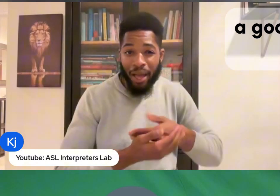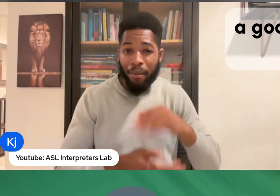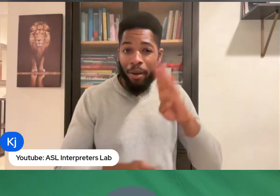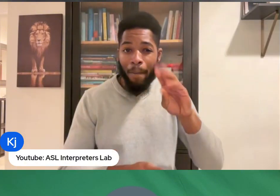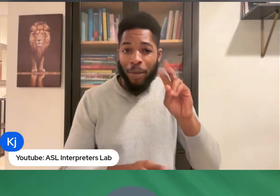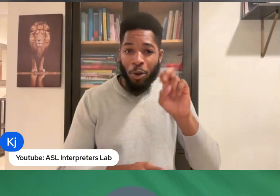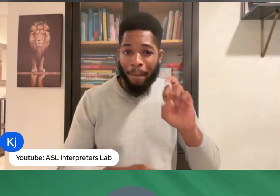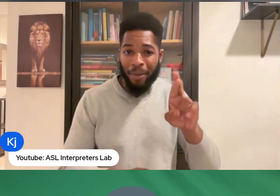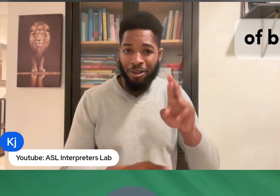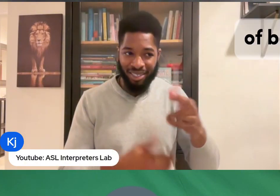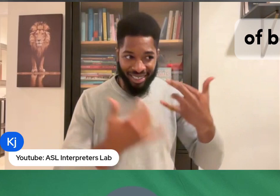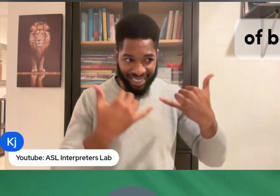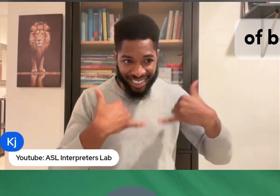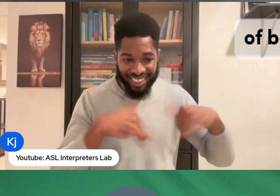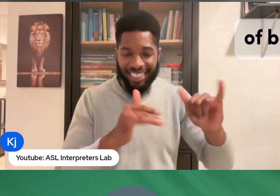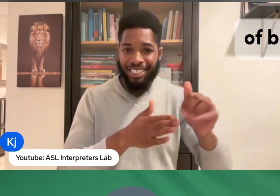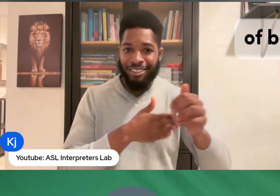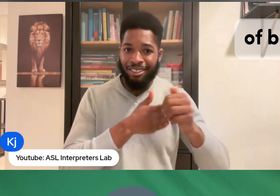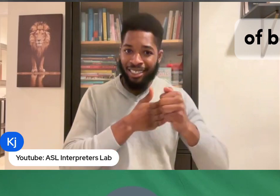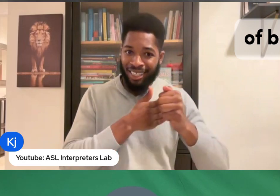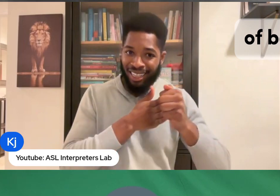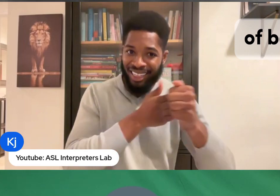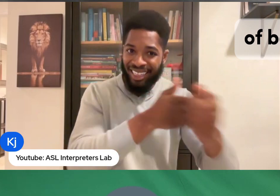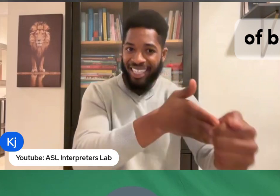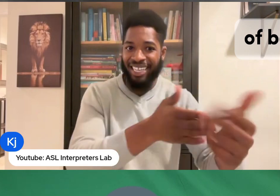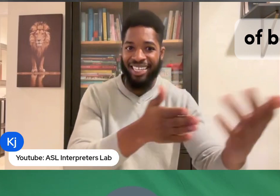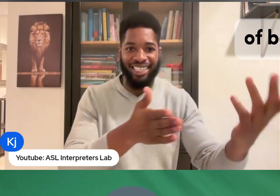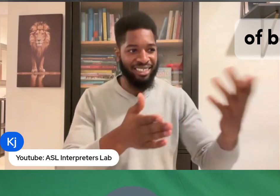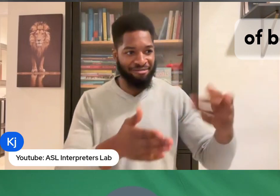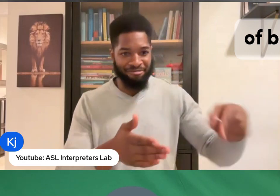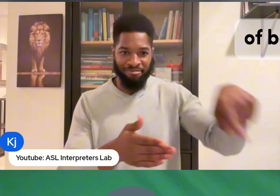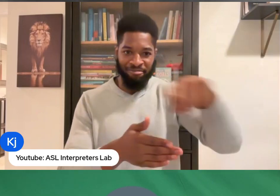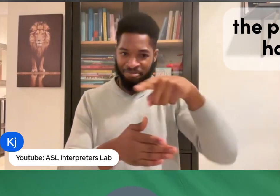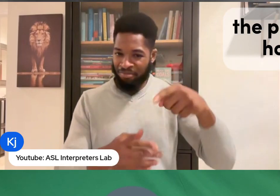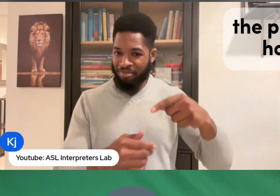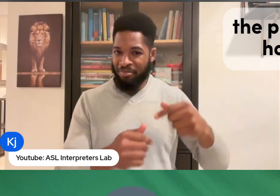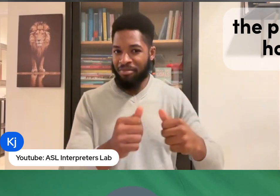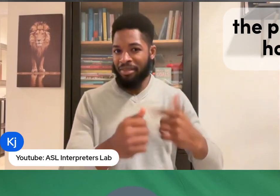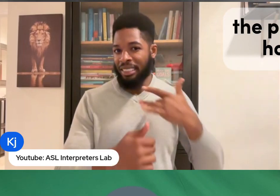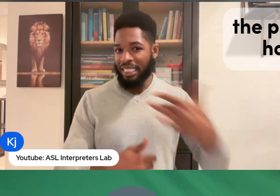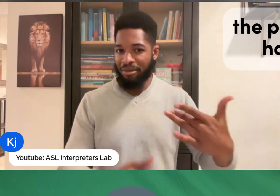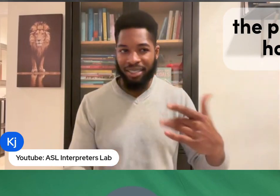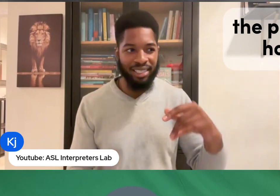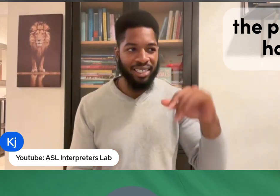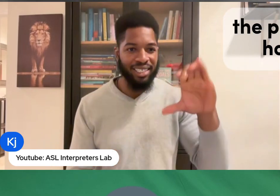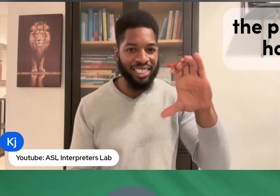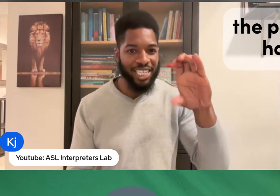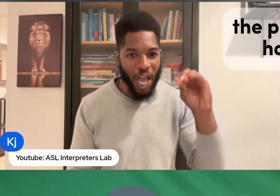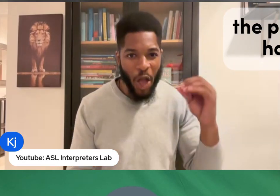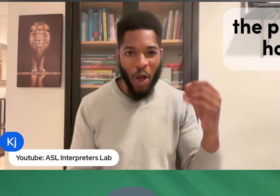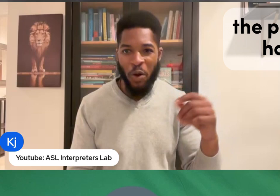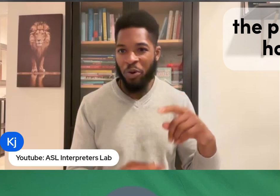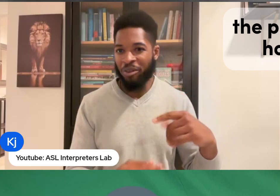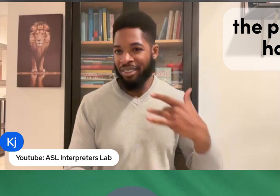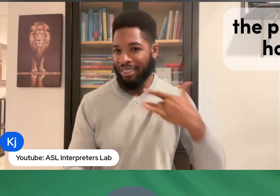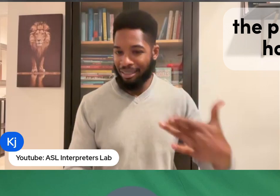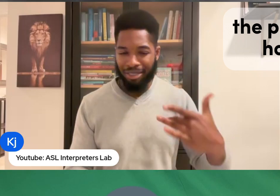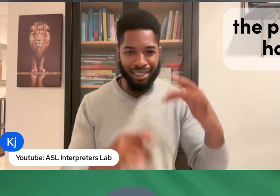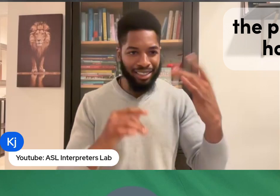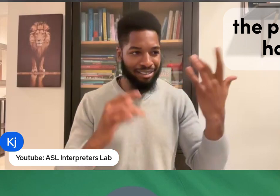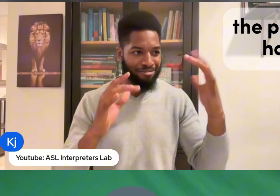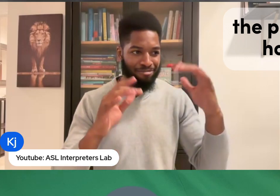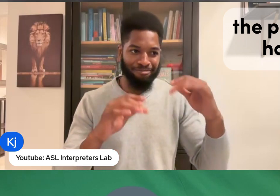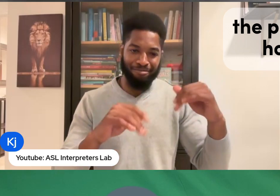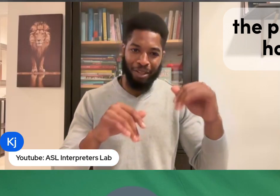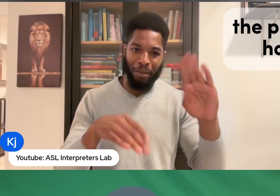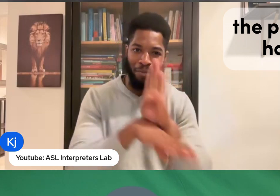helm of being the chairman, the CEO, the president. So, can you speak